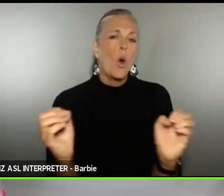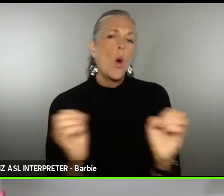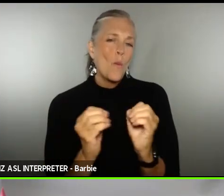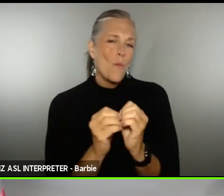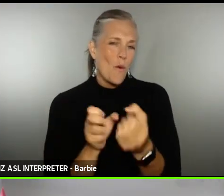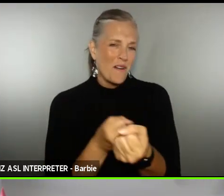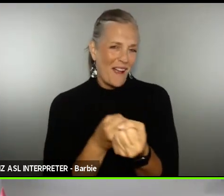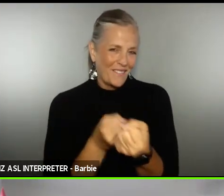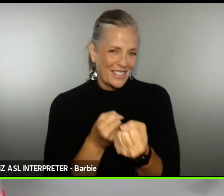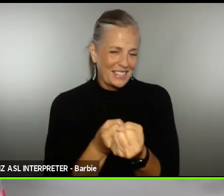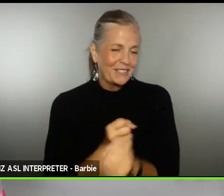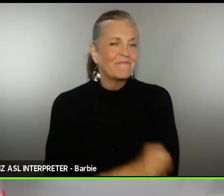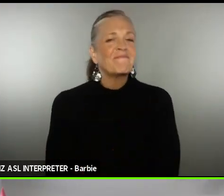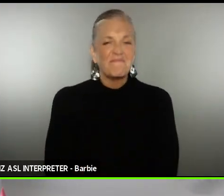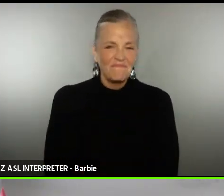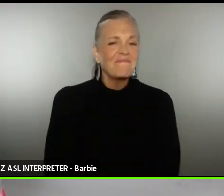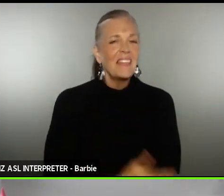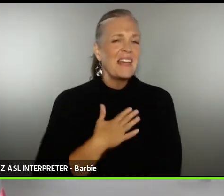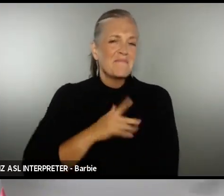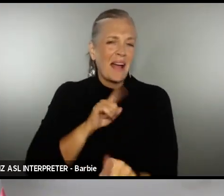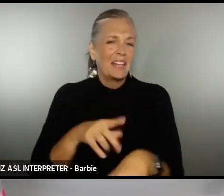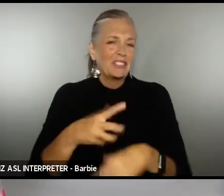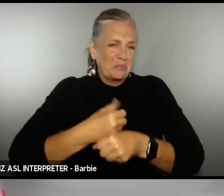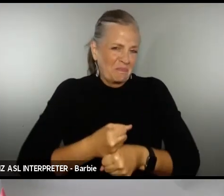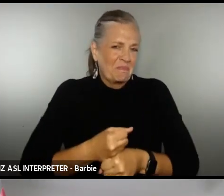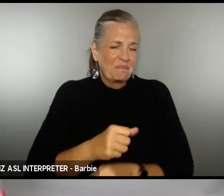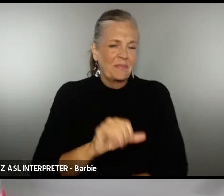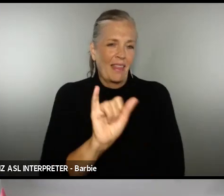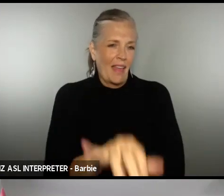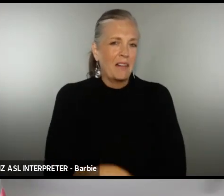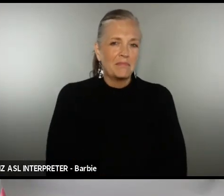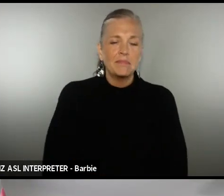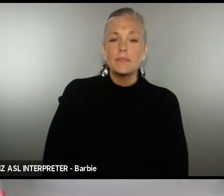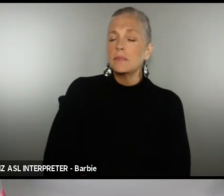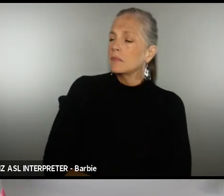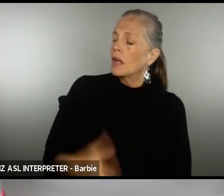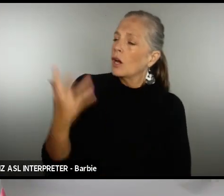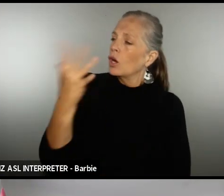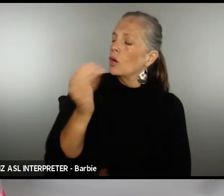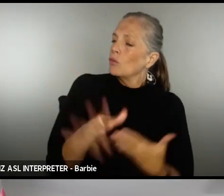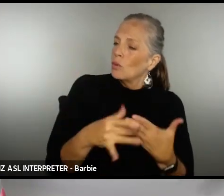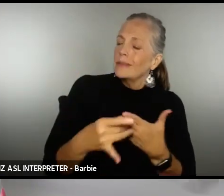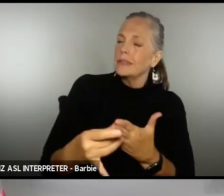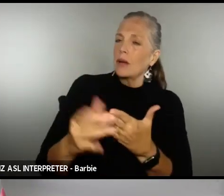advocacy is my answer. Well, actually, and that's a beautiful segue, and I'd